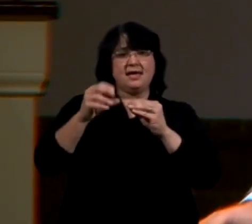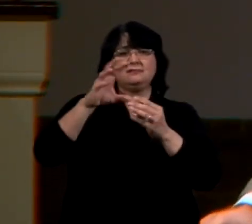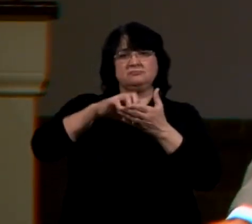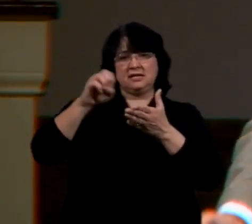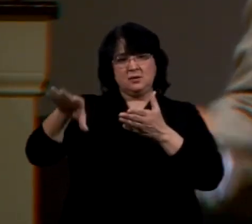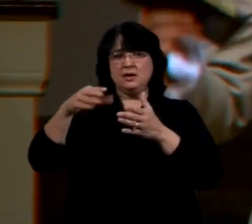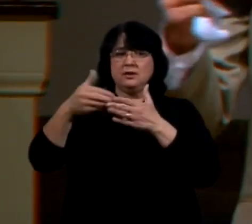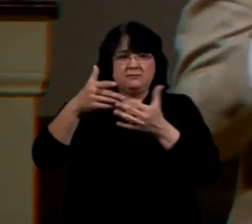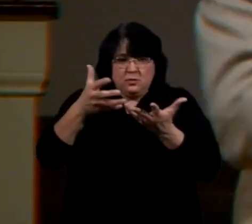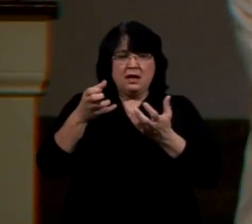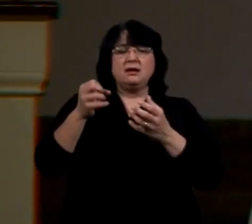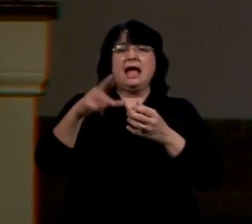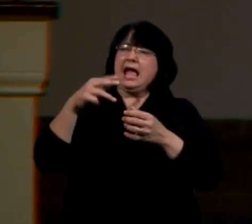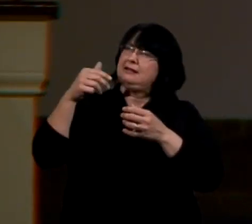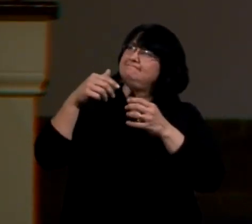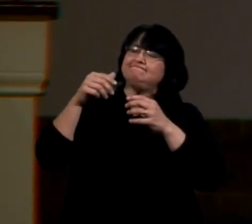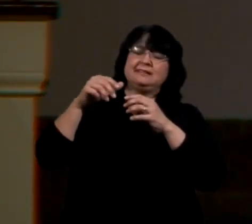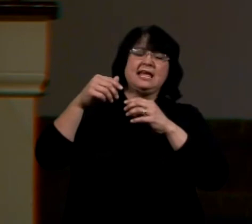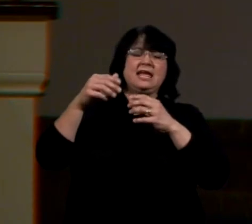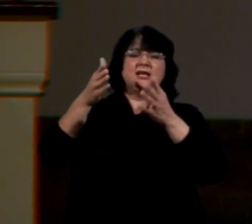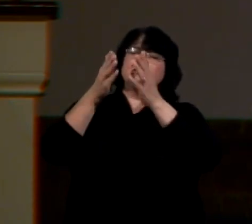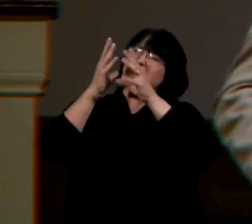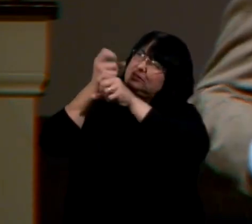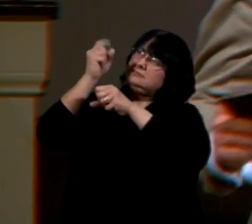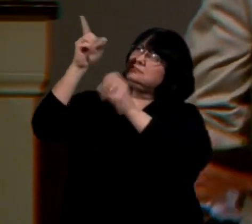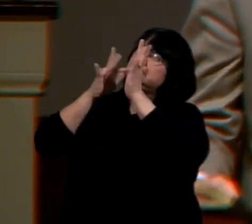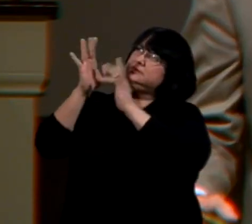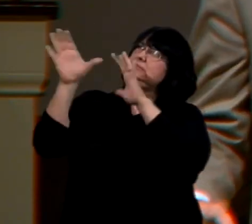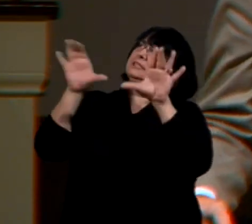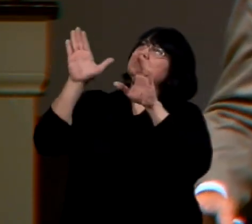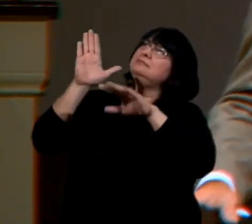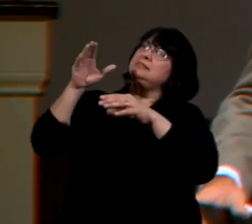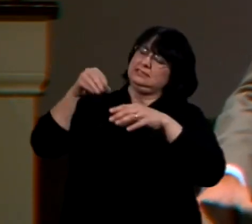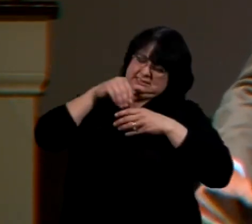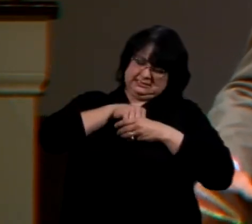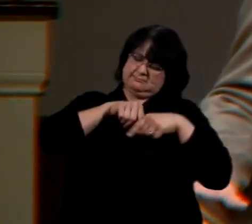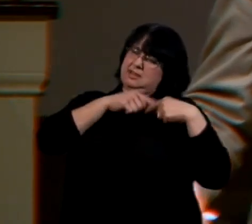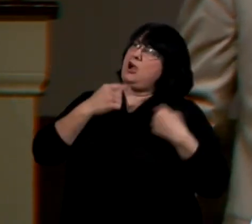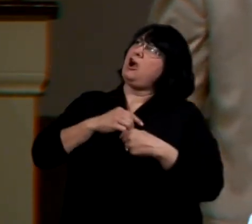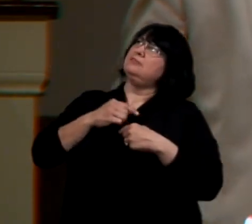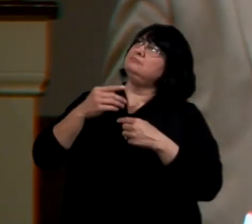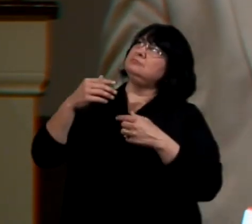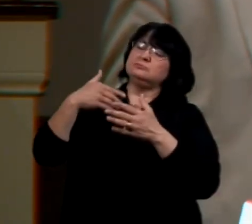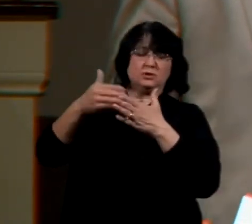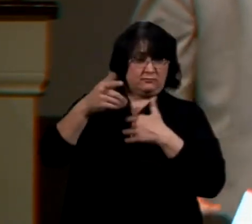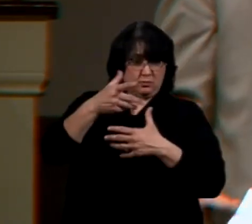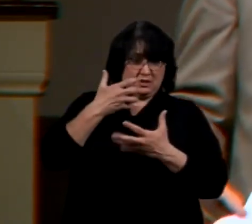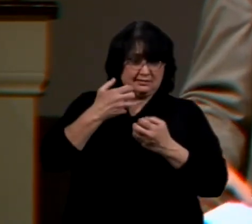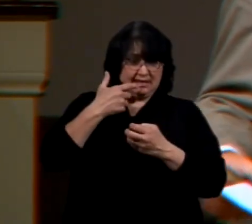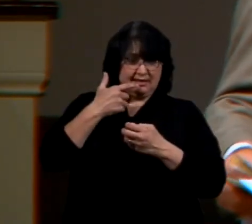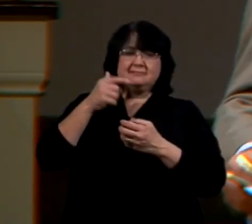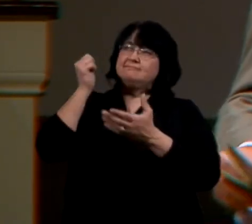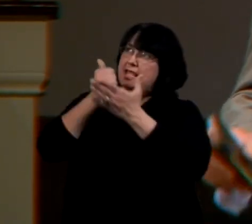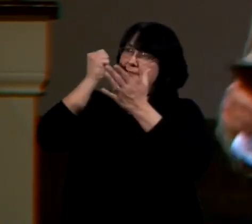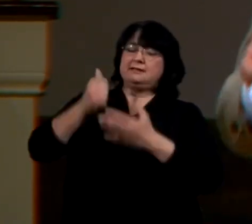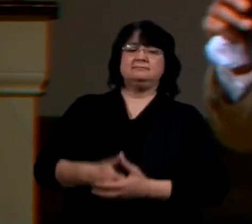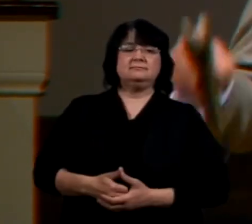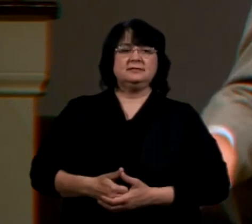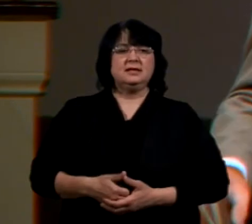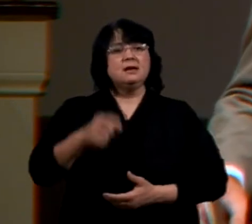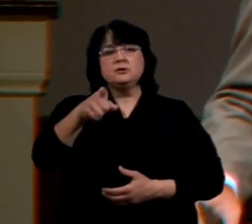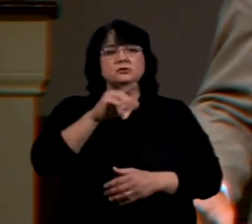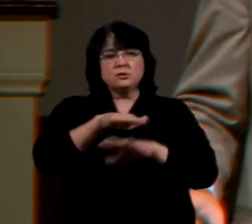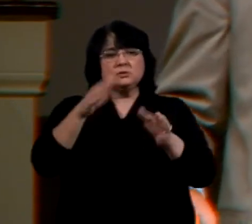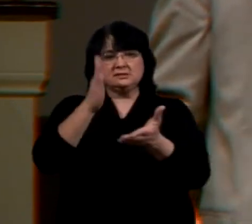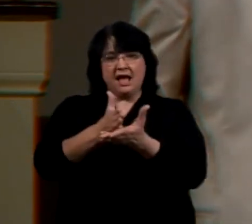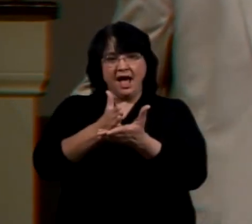for me on the cross. I trust you with all my heart. Just whatever. Whatever you want to say, amen. But you're not going to